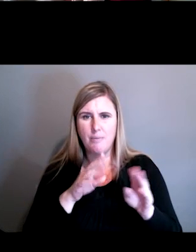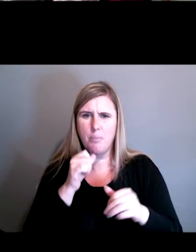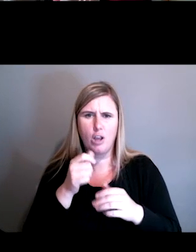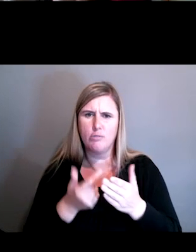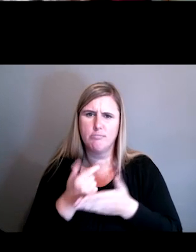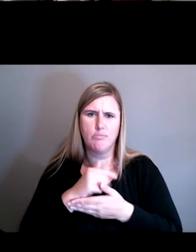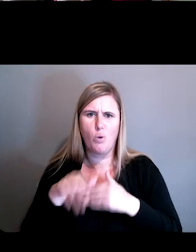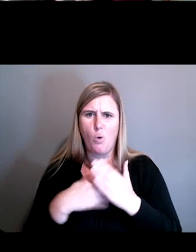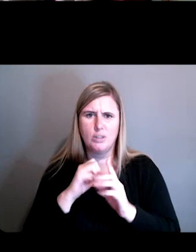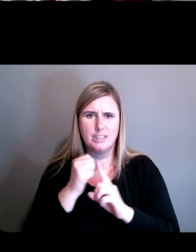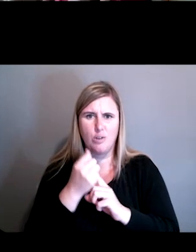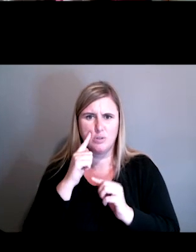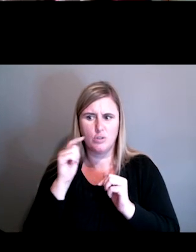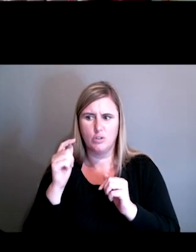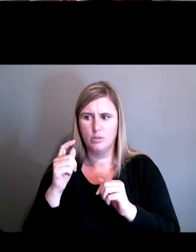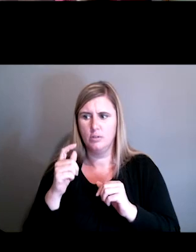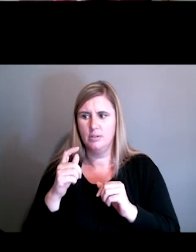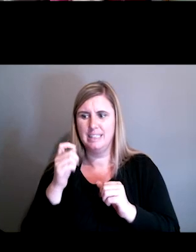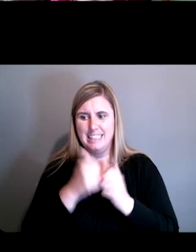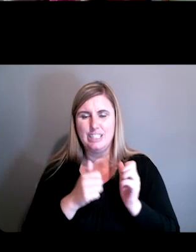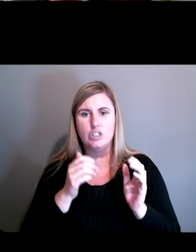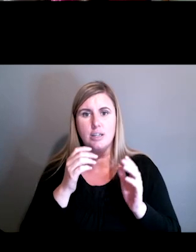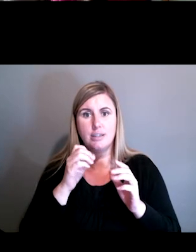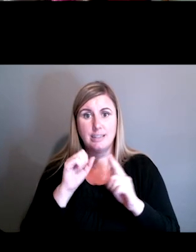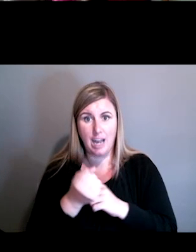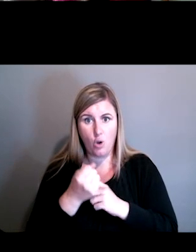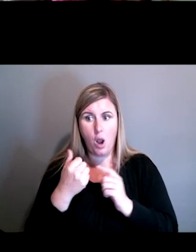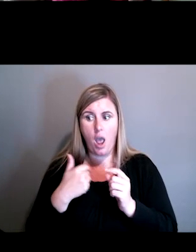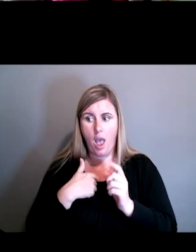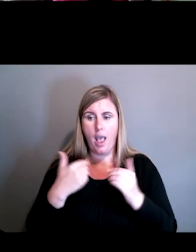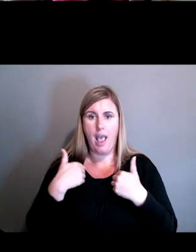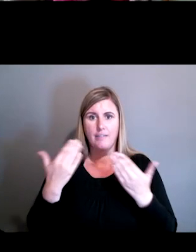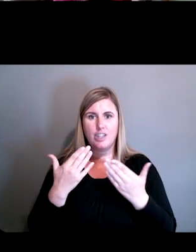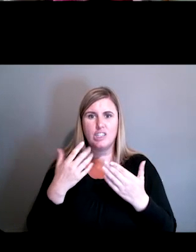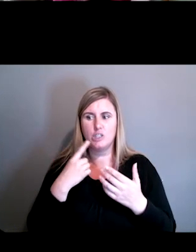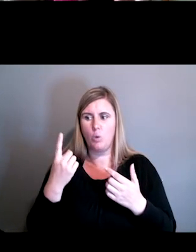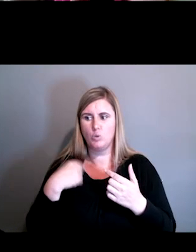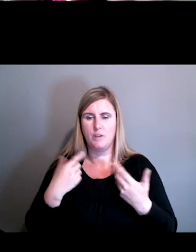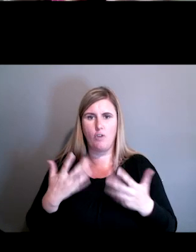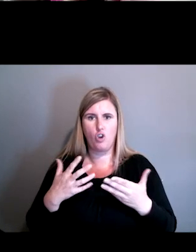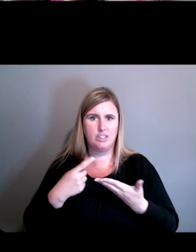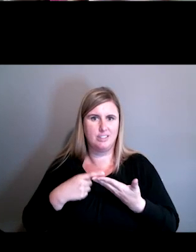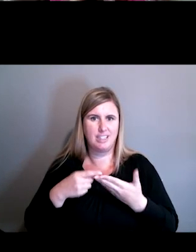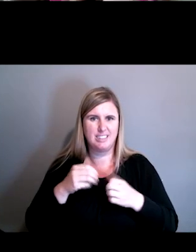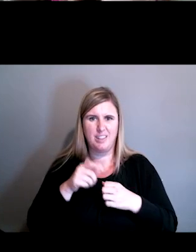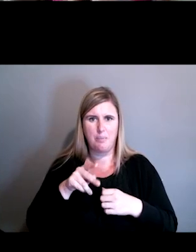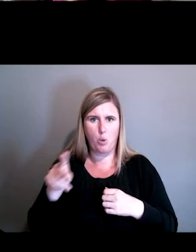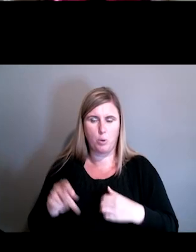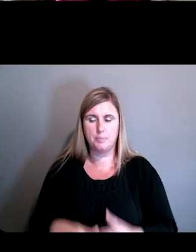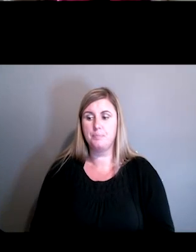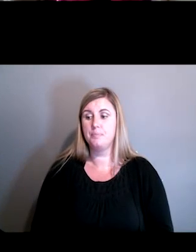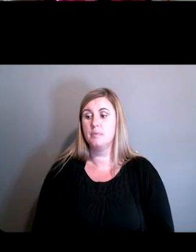scenario that I have here is ones we've already discussed in this PowerPoint. But the important thing to remember, like I said, are these two